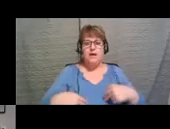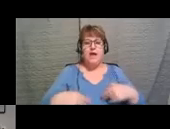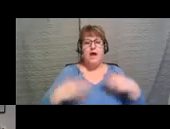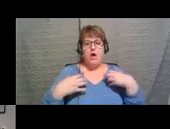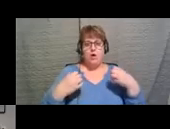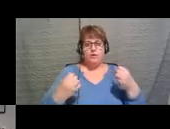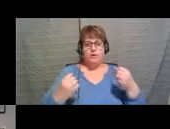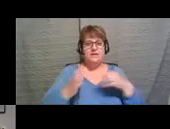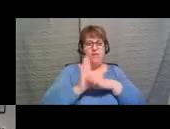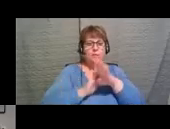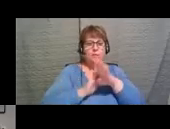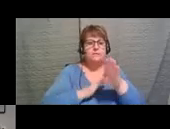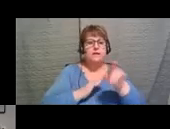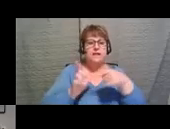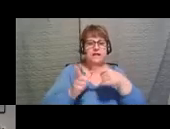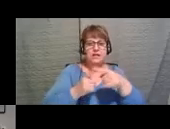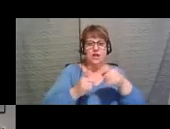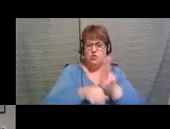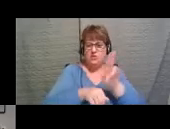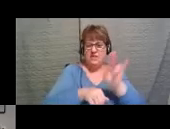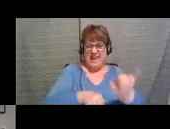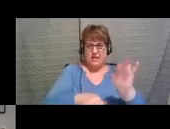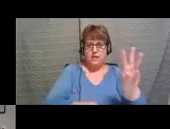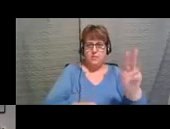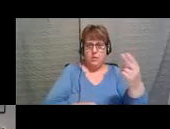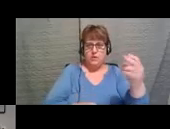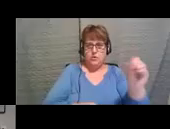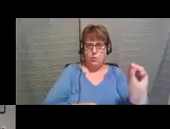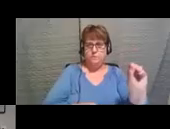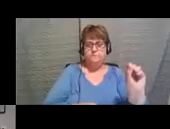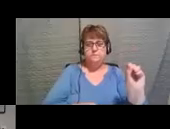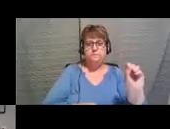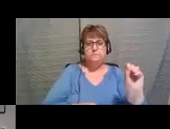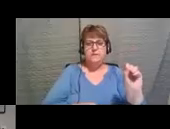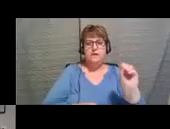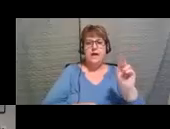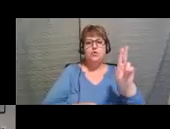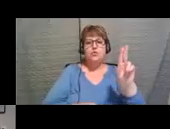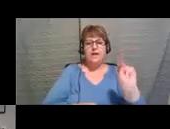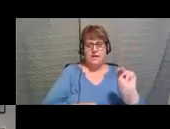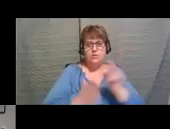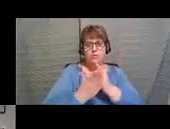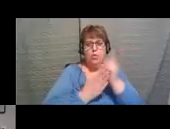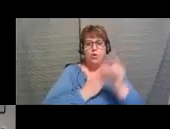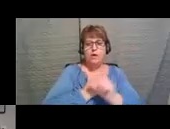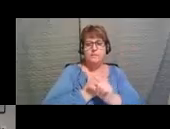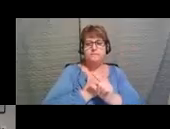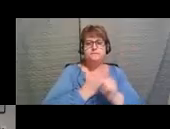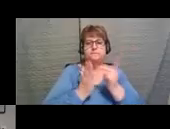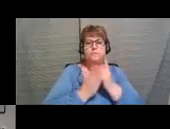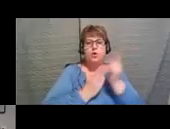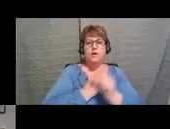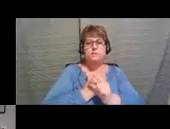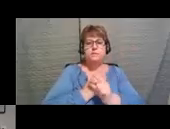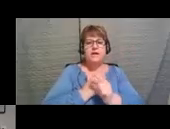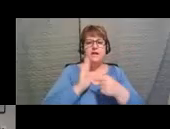that is used throughout the WHO and the United Nations programs, and it assesses